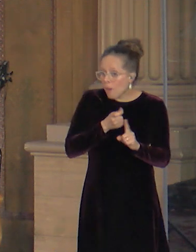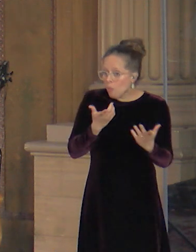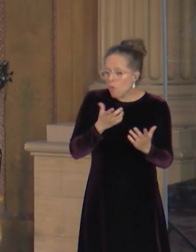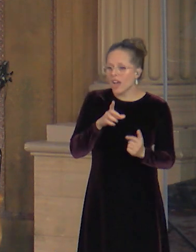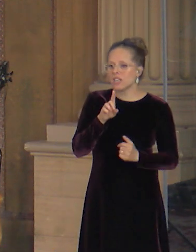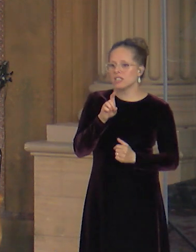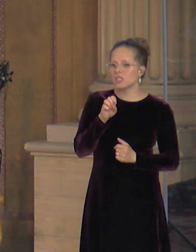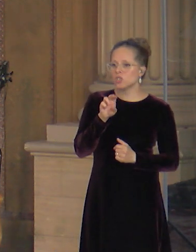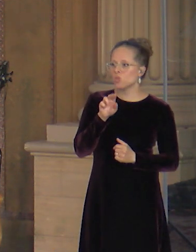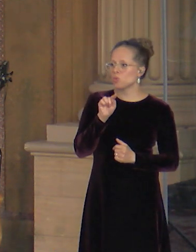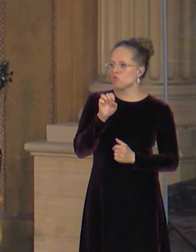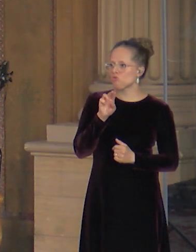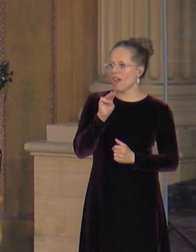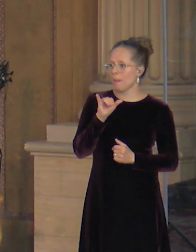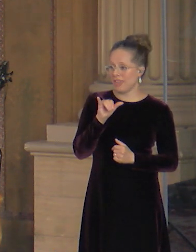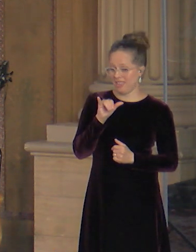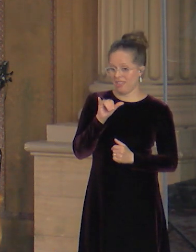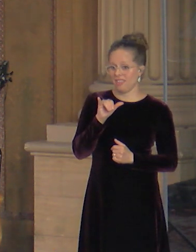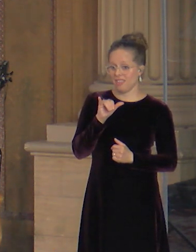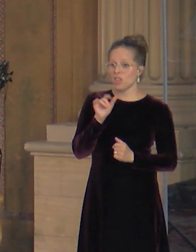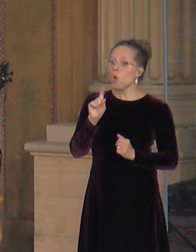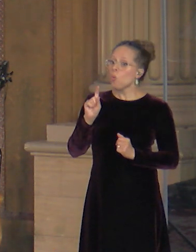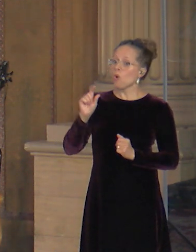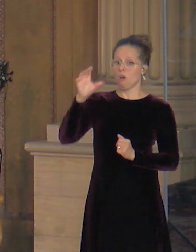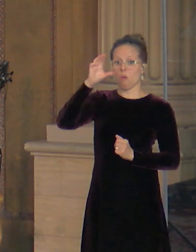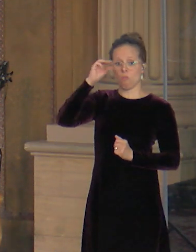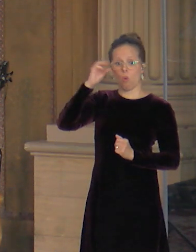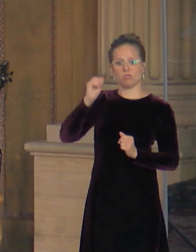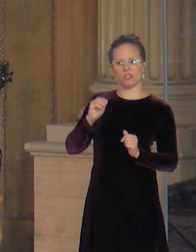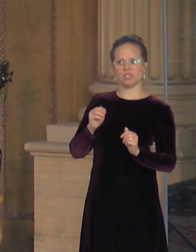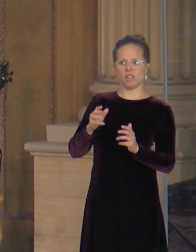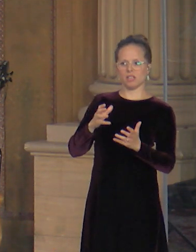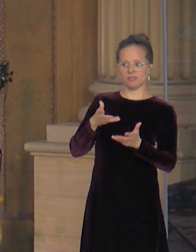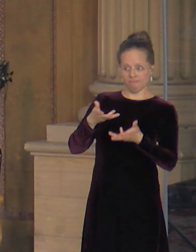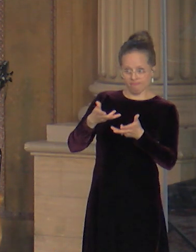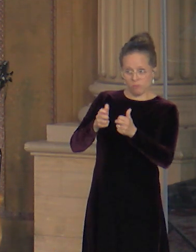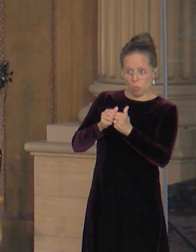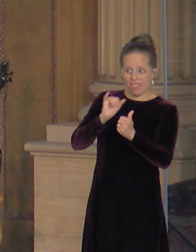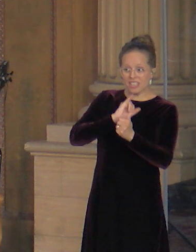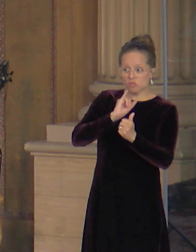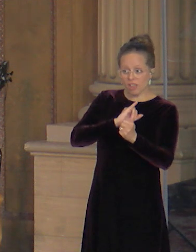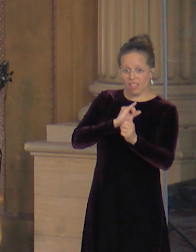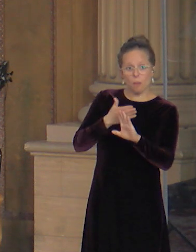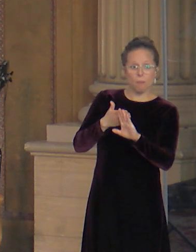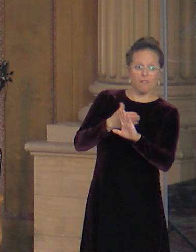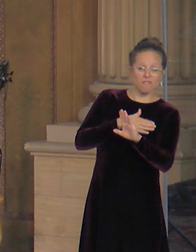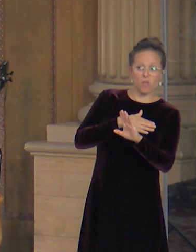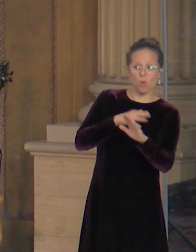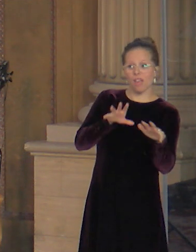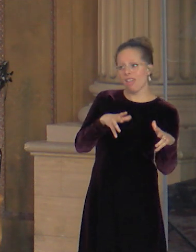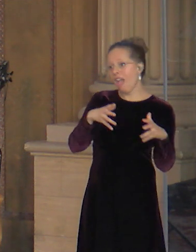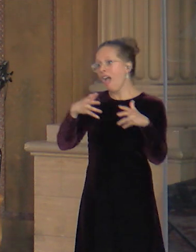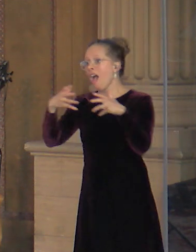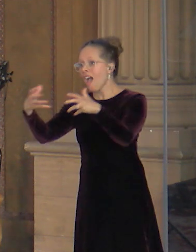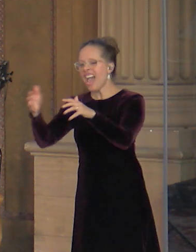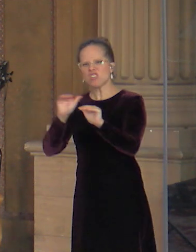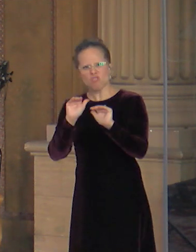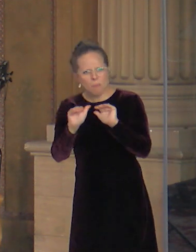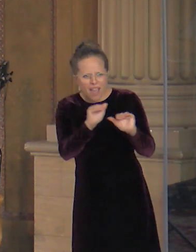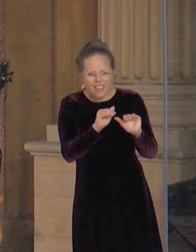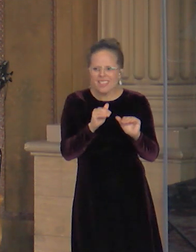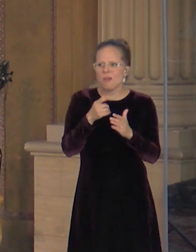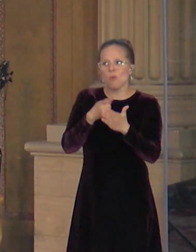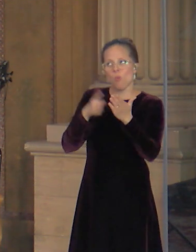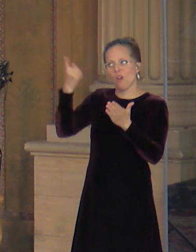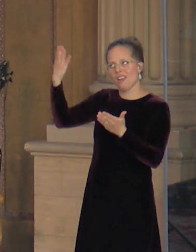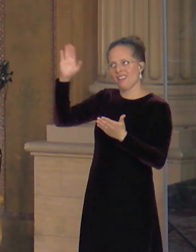6 through 8 where Moses is talking to Israel right before they go into the promised land and he's reminding them of all that God had done for them when they wandered in the